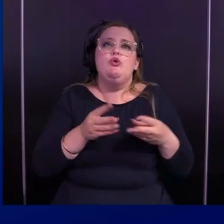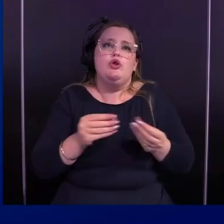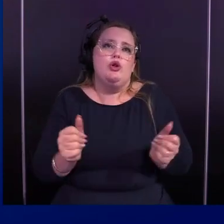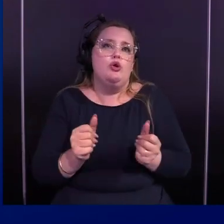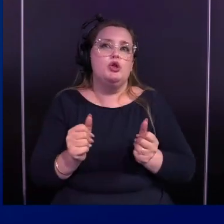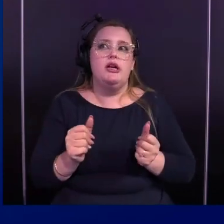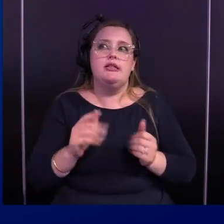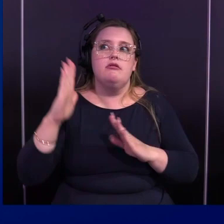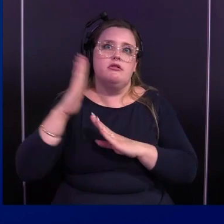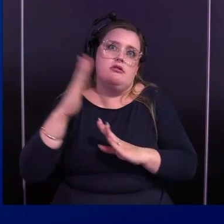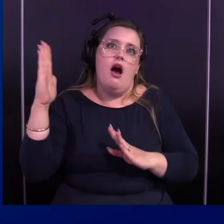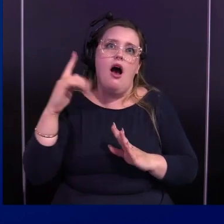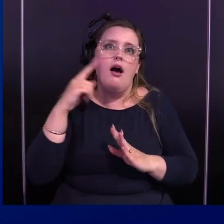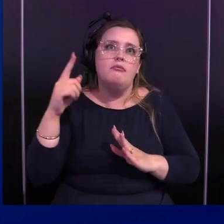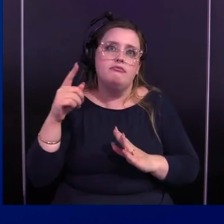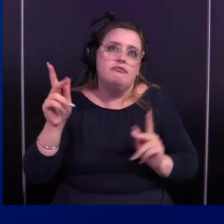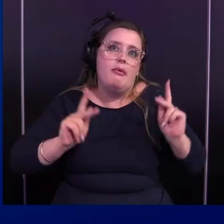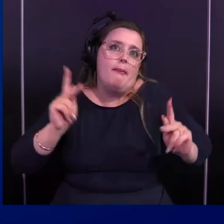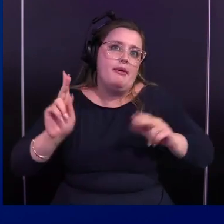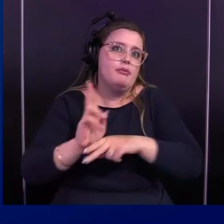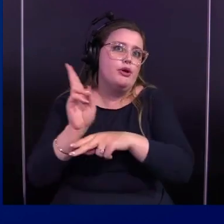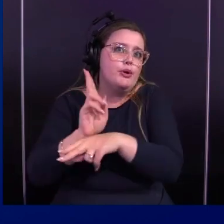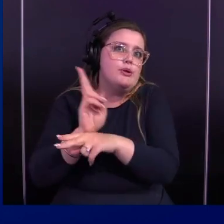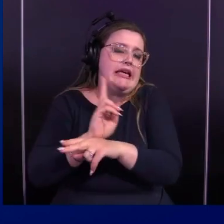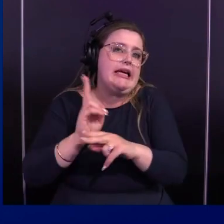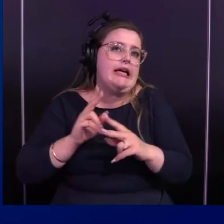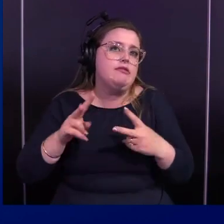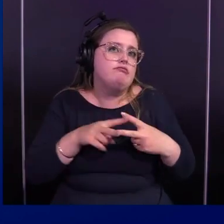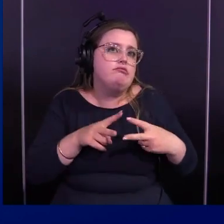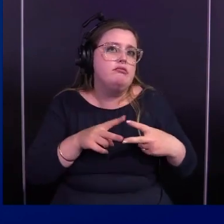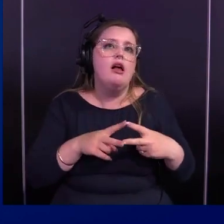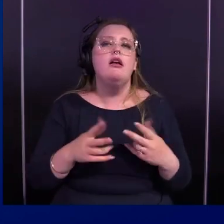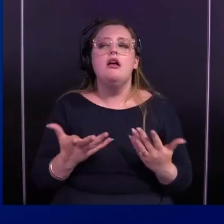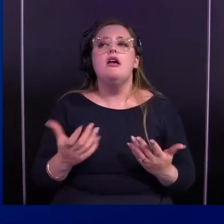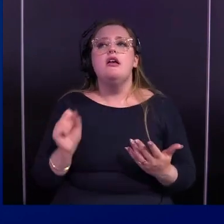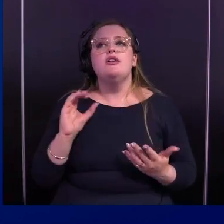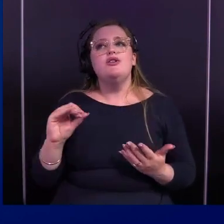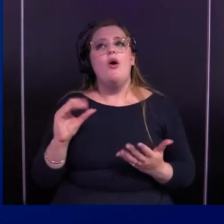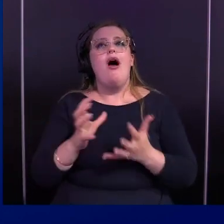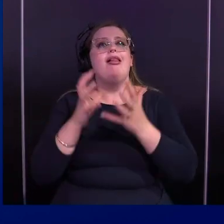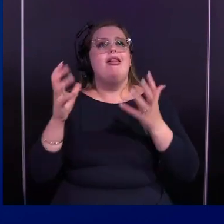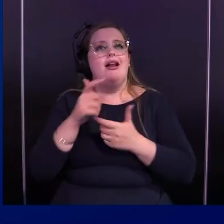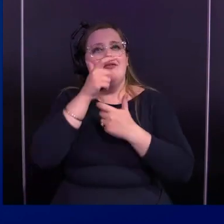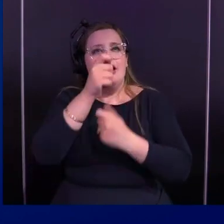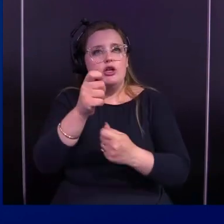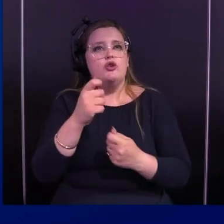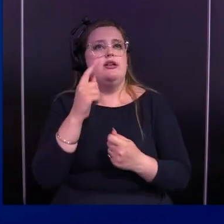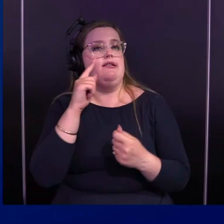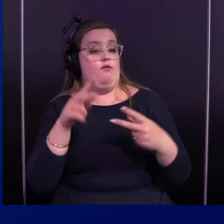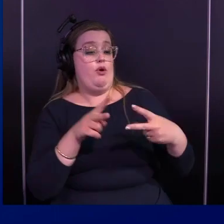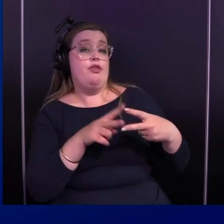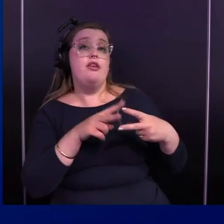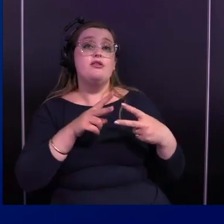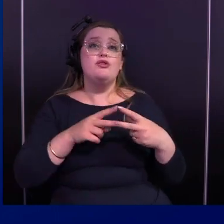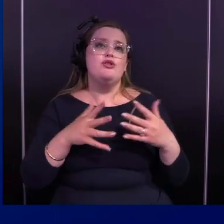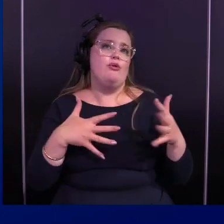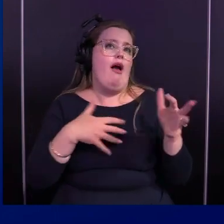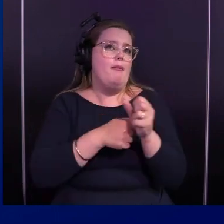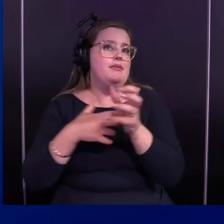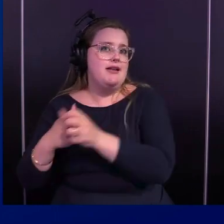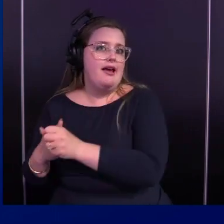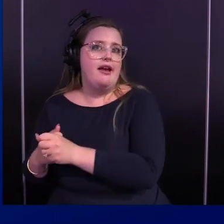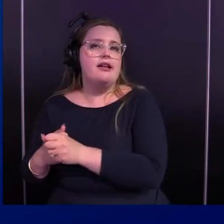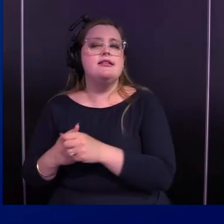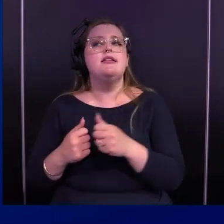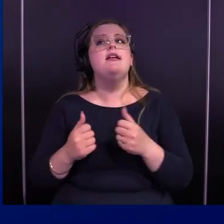using. So we've had a lot of interest in making updates to those solutions. There's definitely been